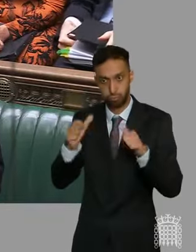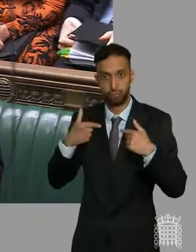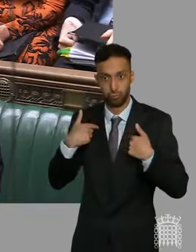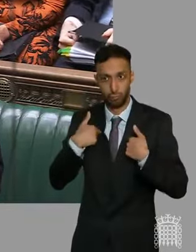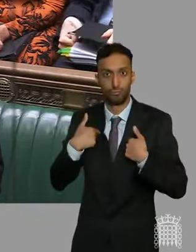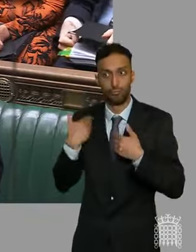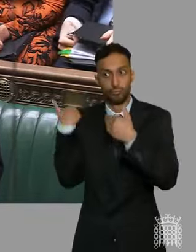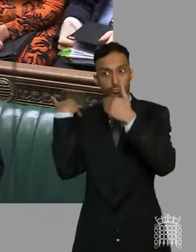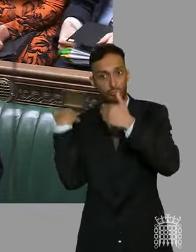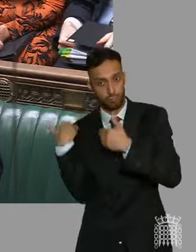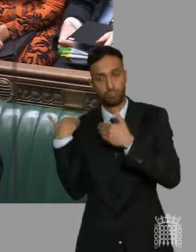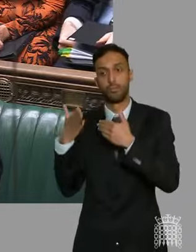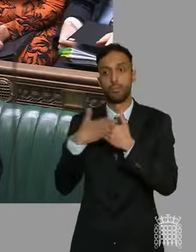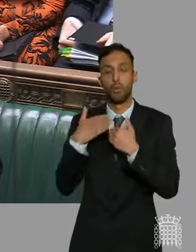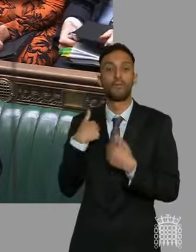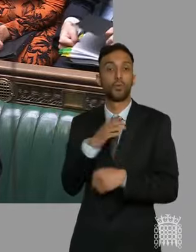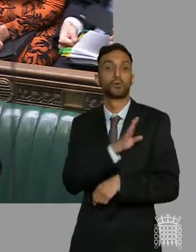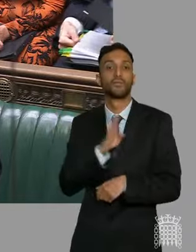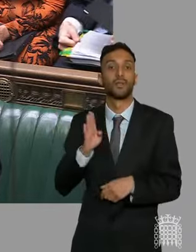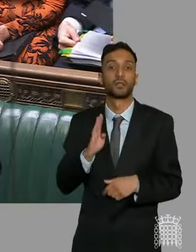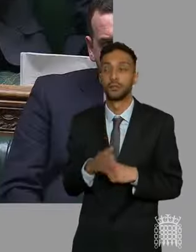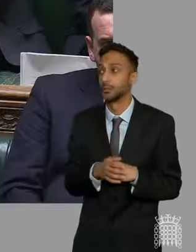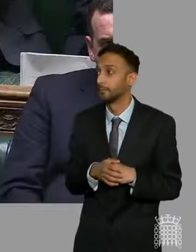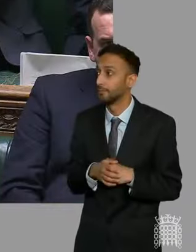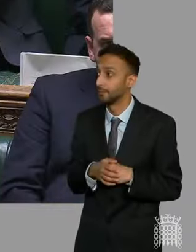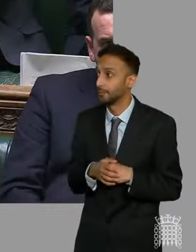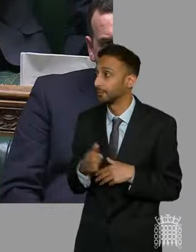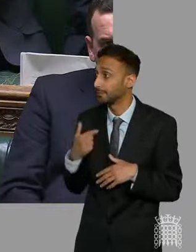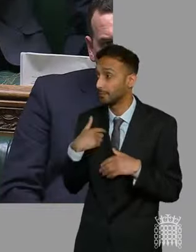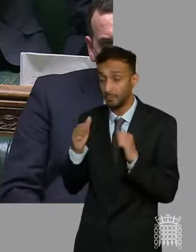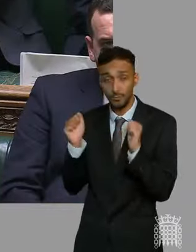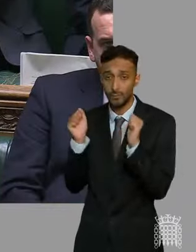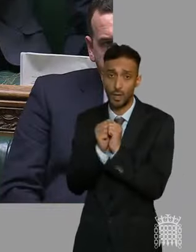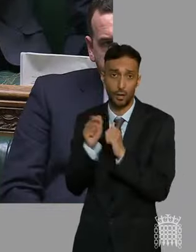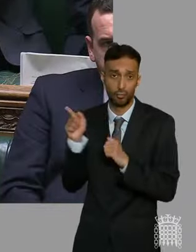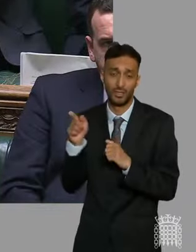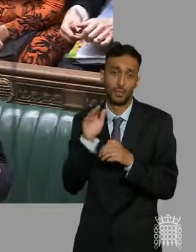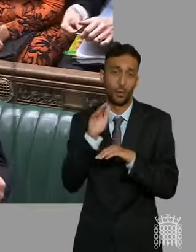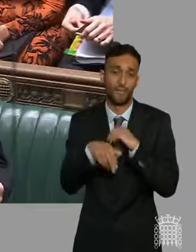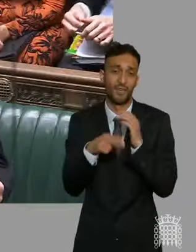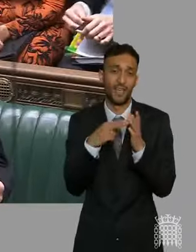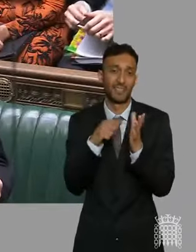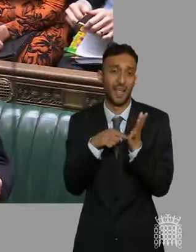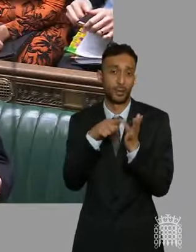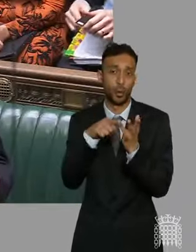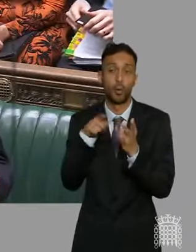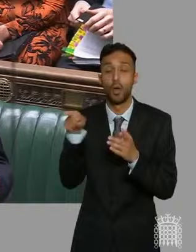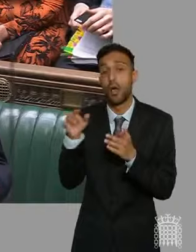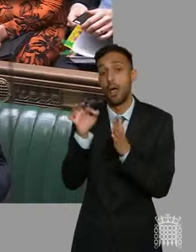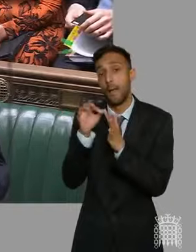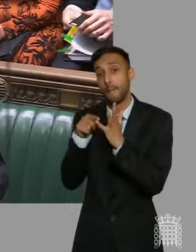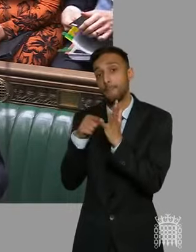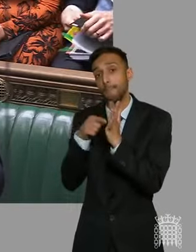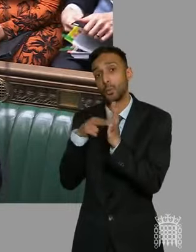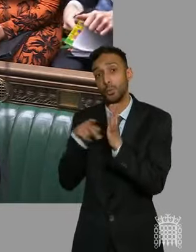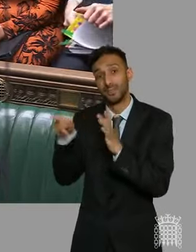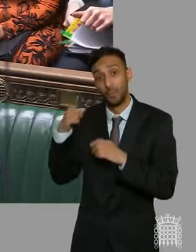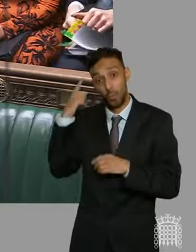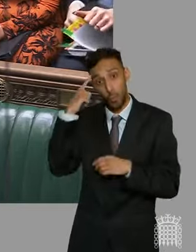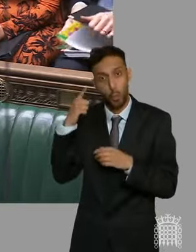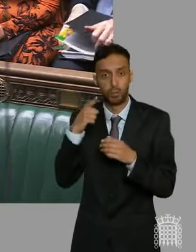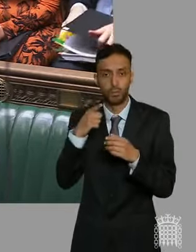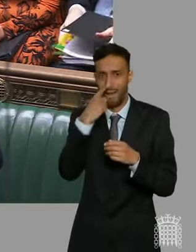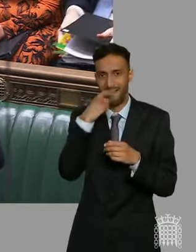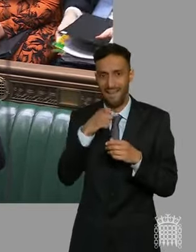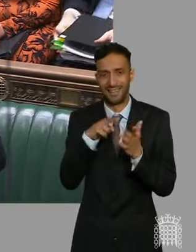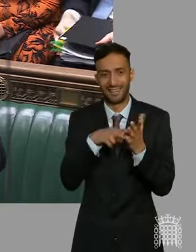of NATO. Putin thought he could weaken NATO. He's only made it stronger and larger. NATO's strength